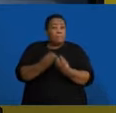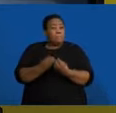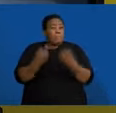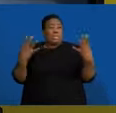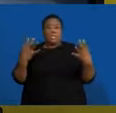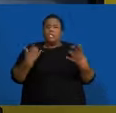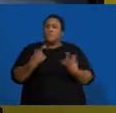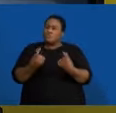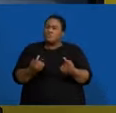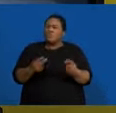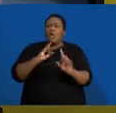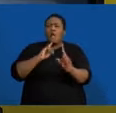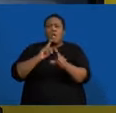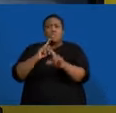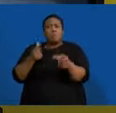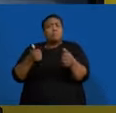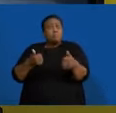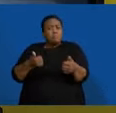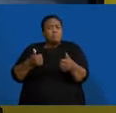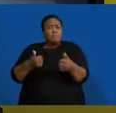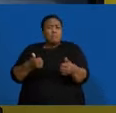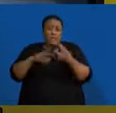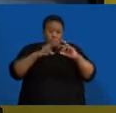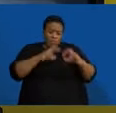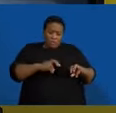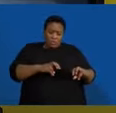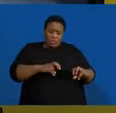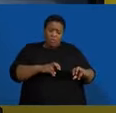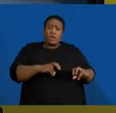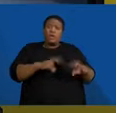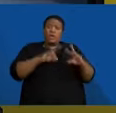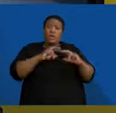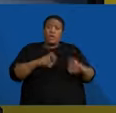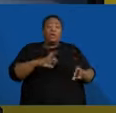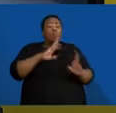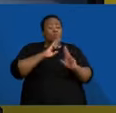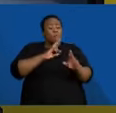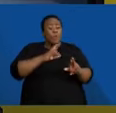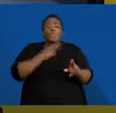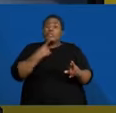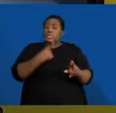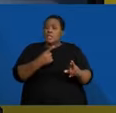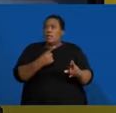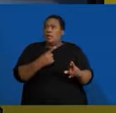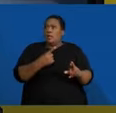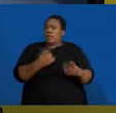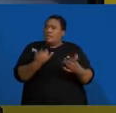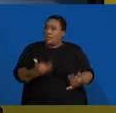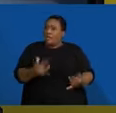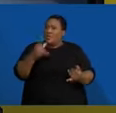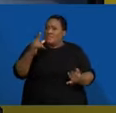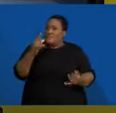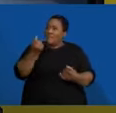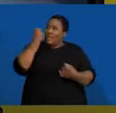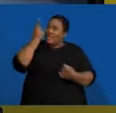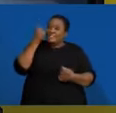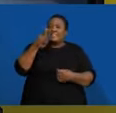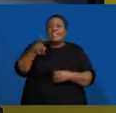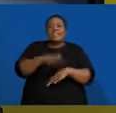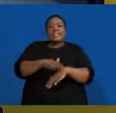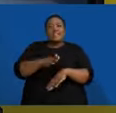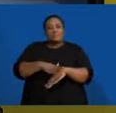in that particular question. The diagnostic report has also indicated that you guys are now mastering your Euclidean geometry, so keep up